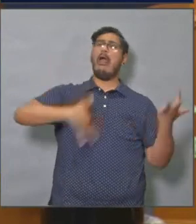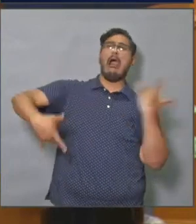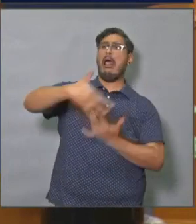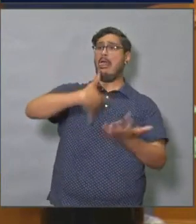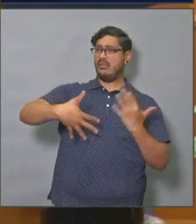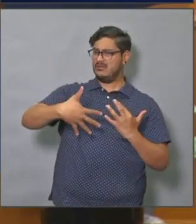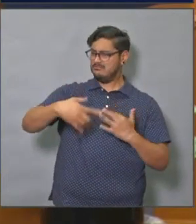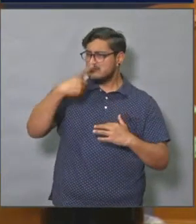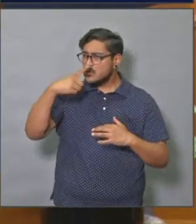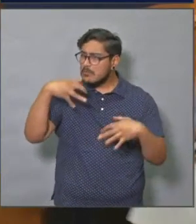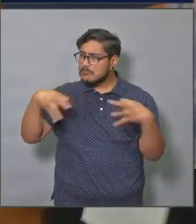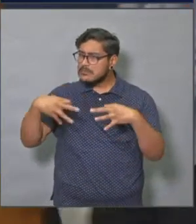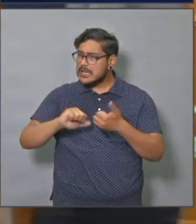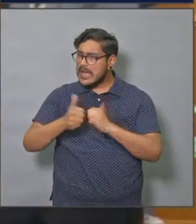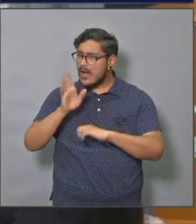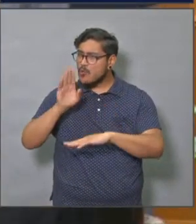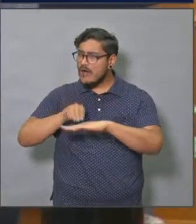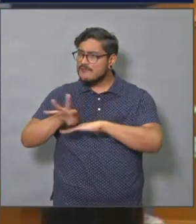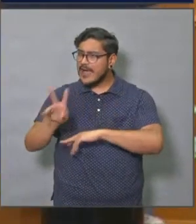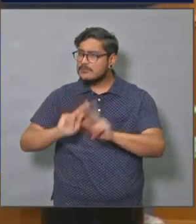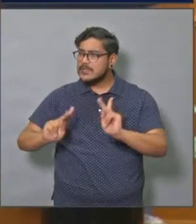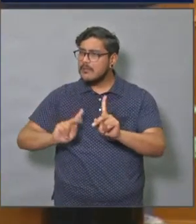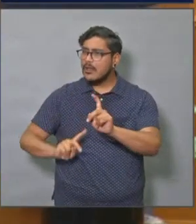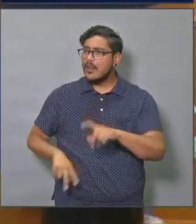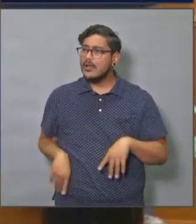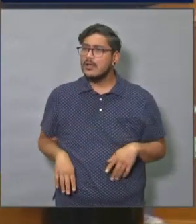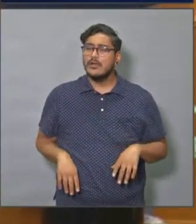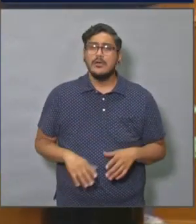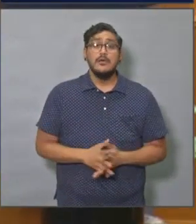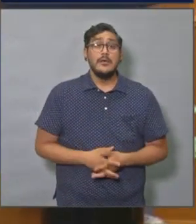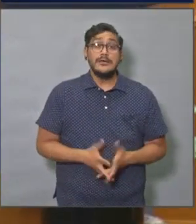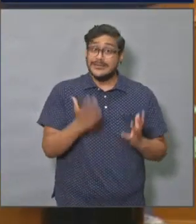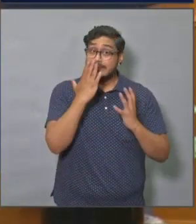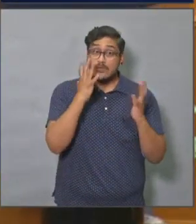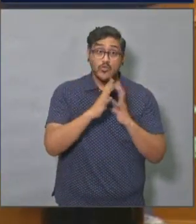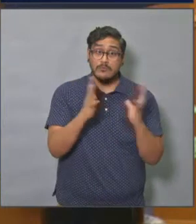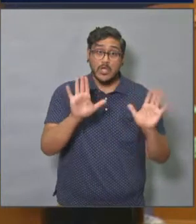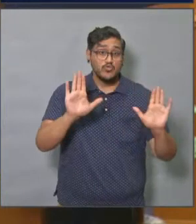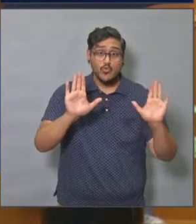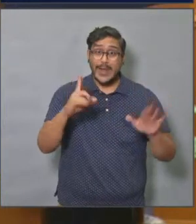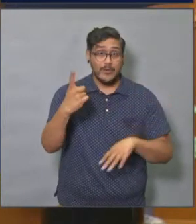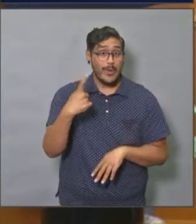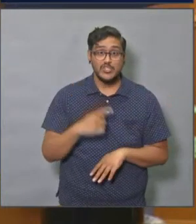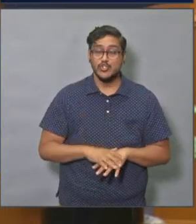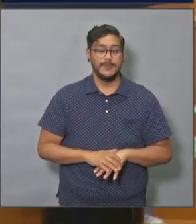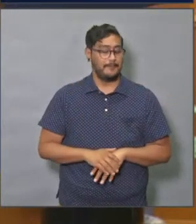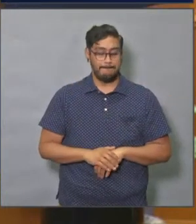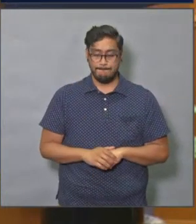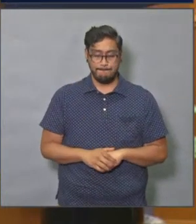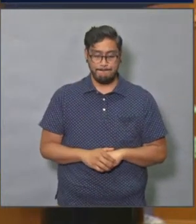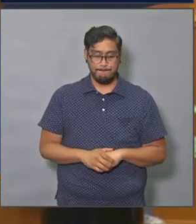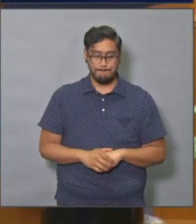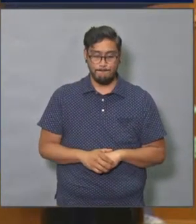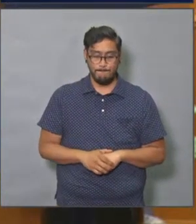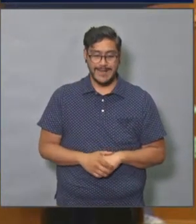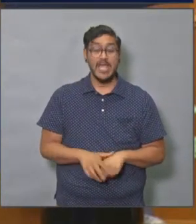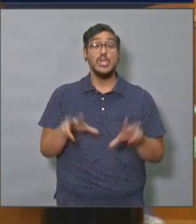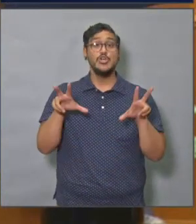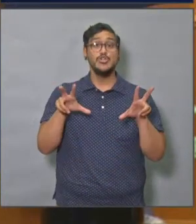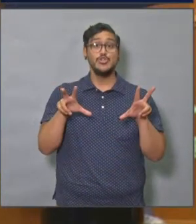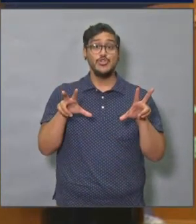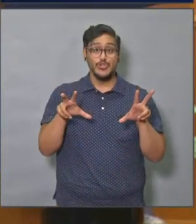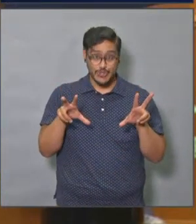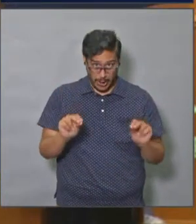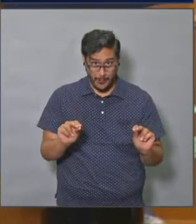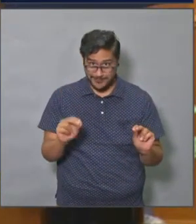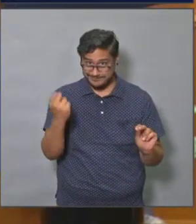how this will affect people. Yeah, thanks so much. A great question. No, we are completely not out of the woods.